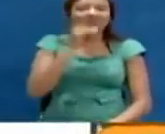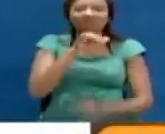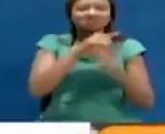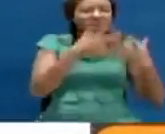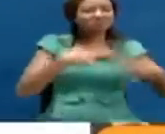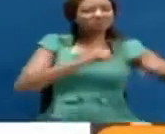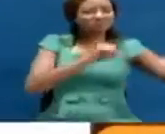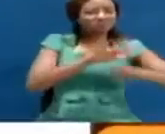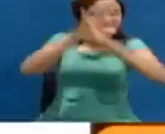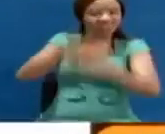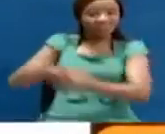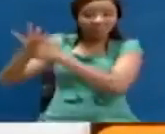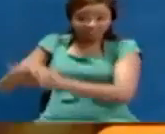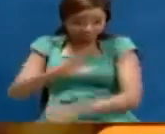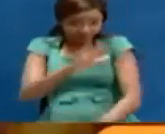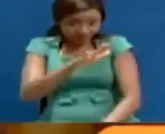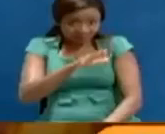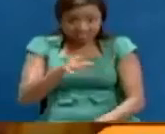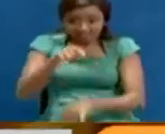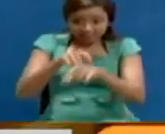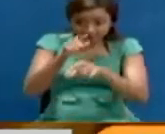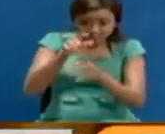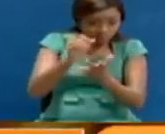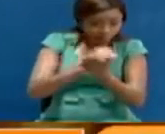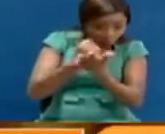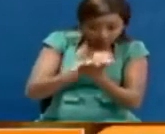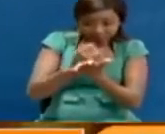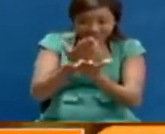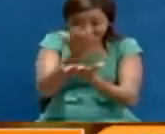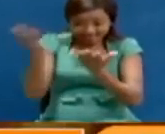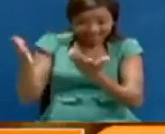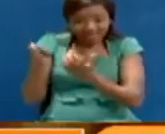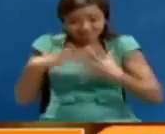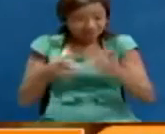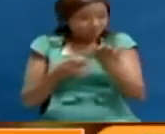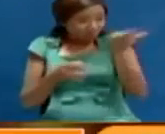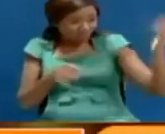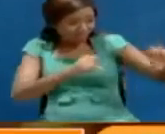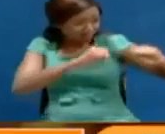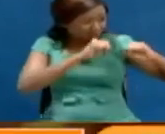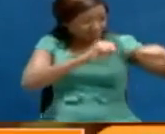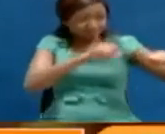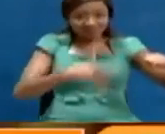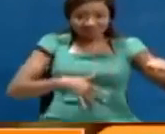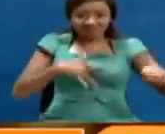office holder. You will step on toes, some of them very thick, including